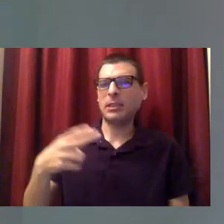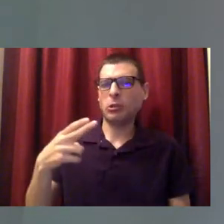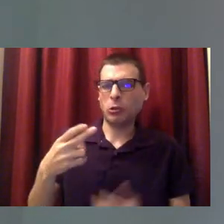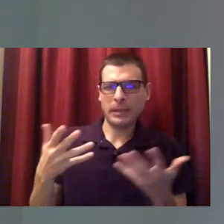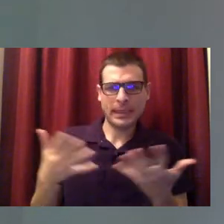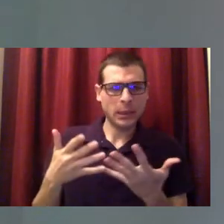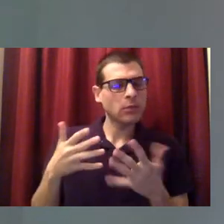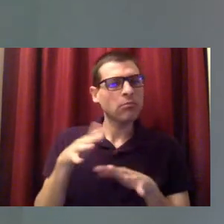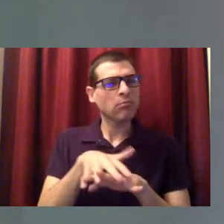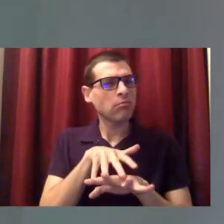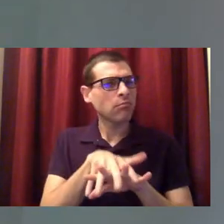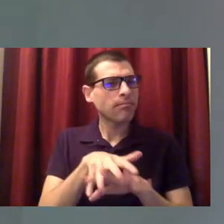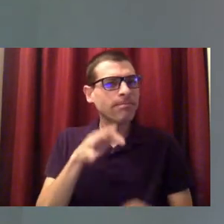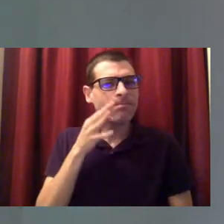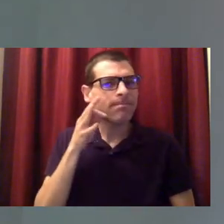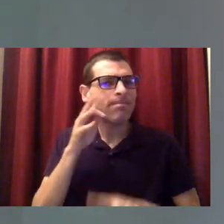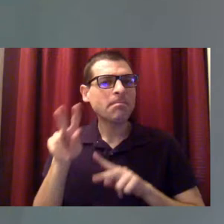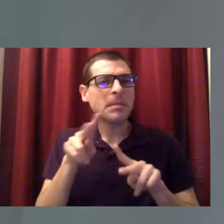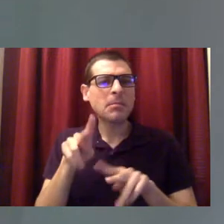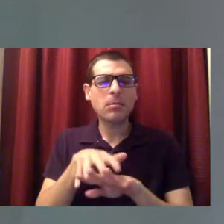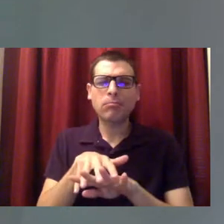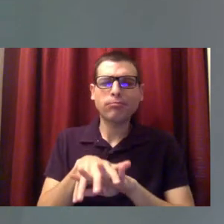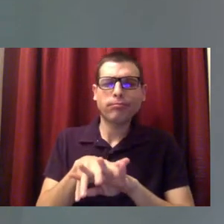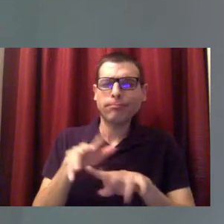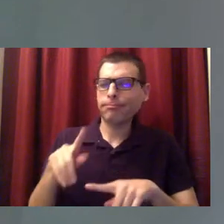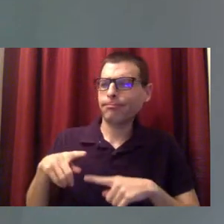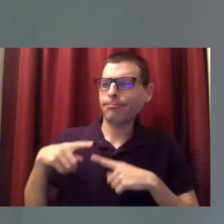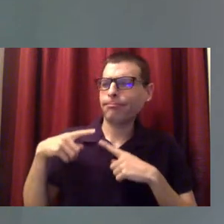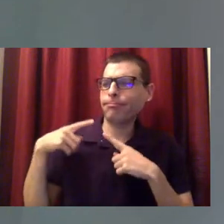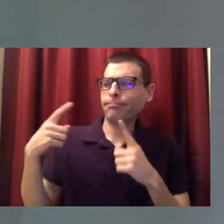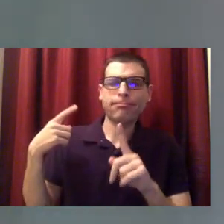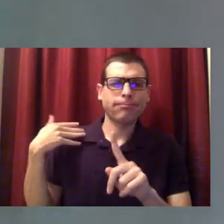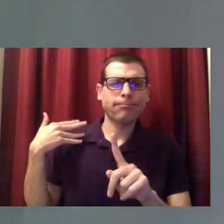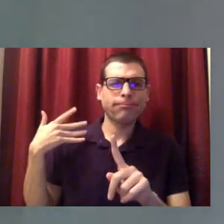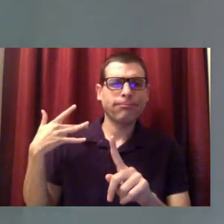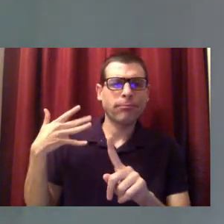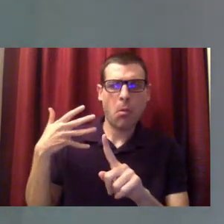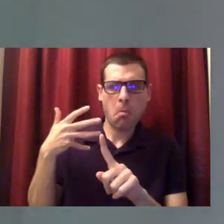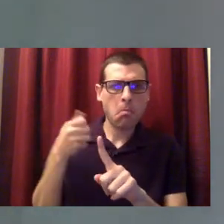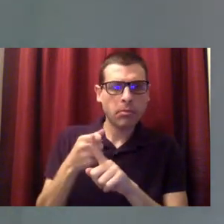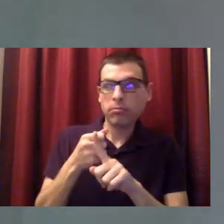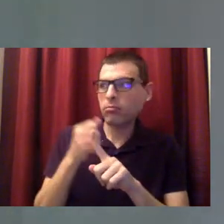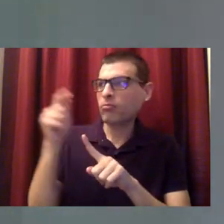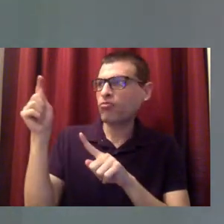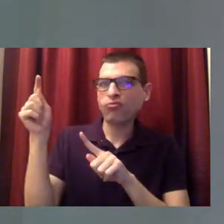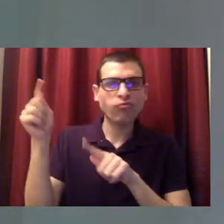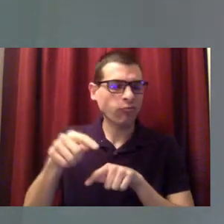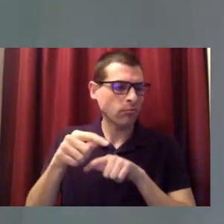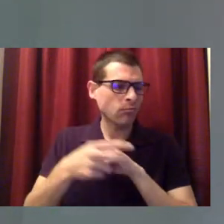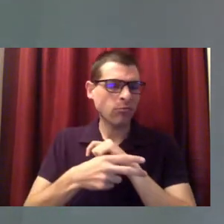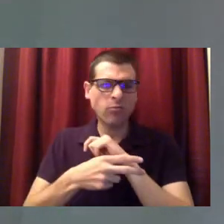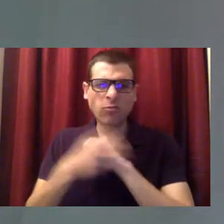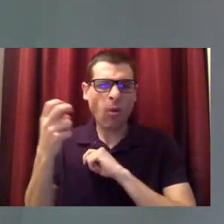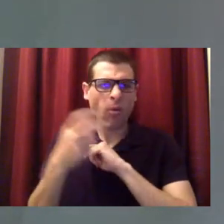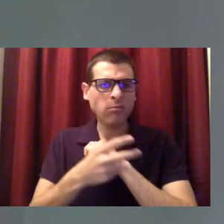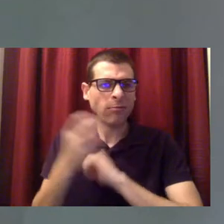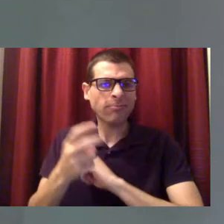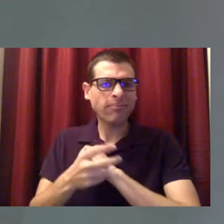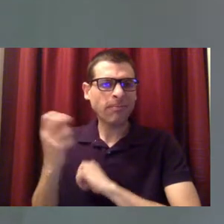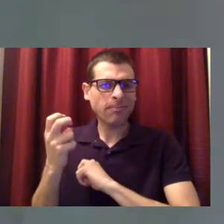thousands of years from whom this land was stolen. This land is the territory of the Multnomah,